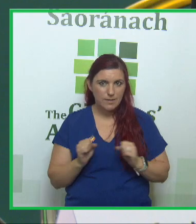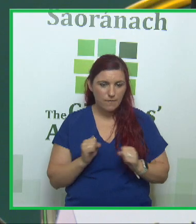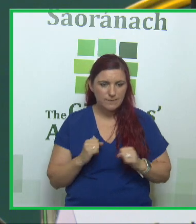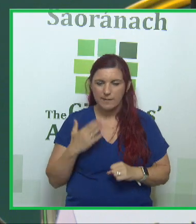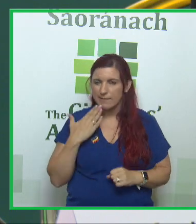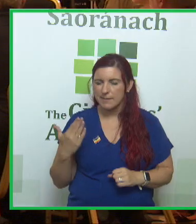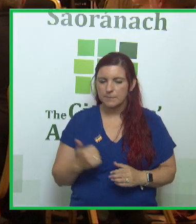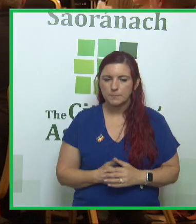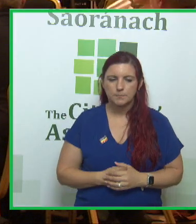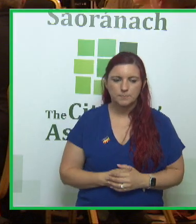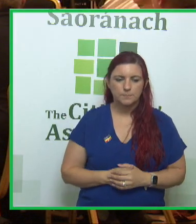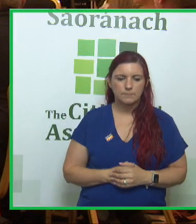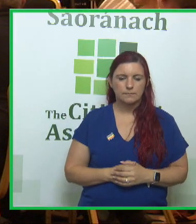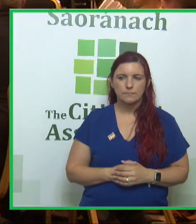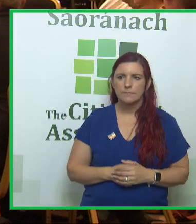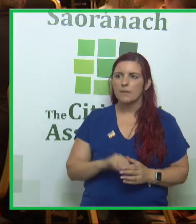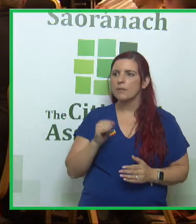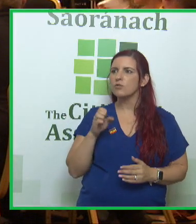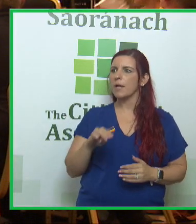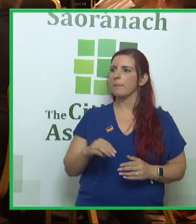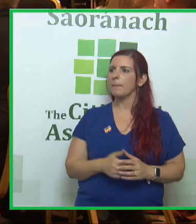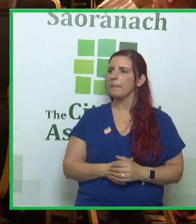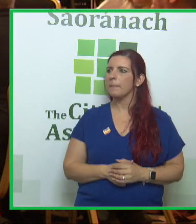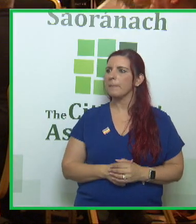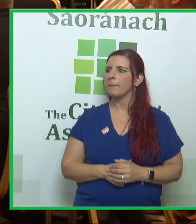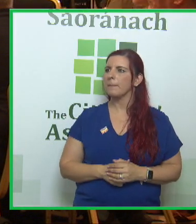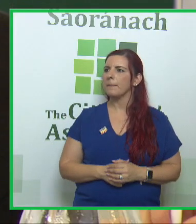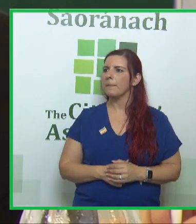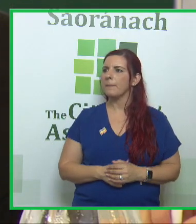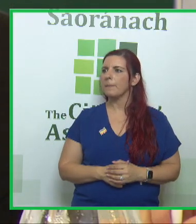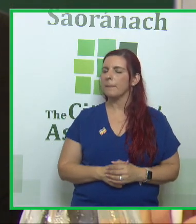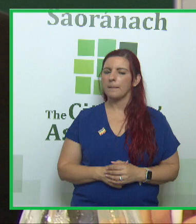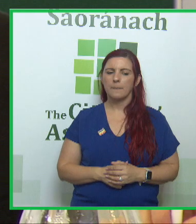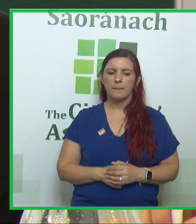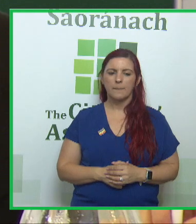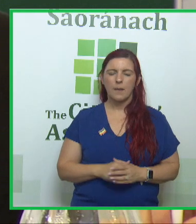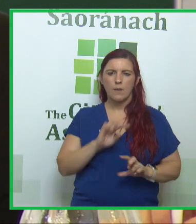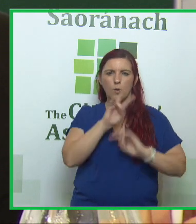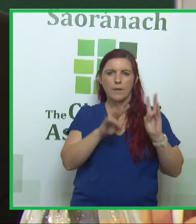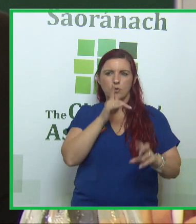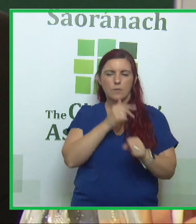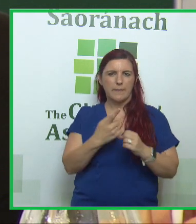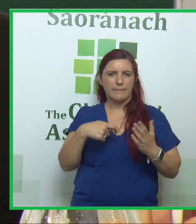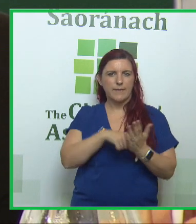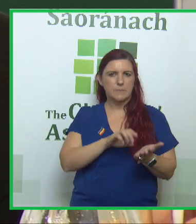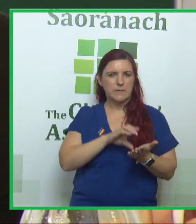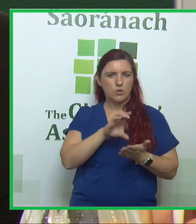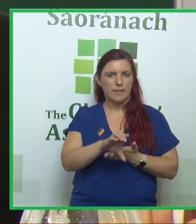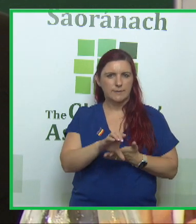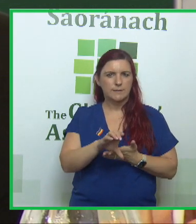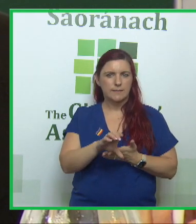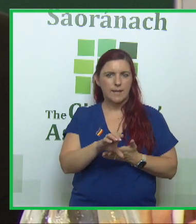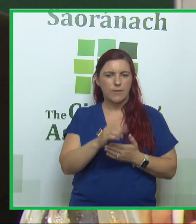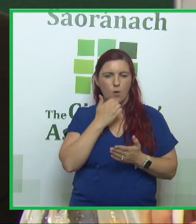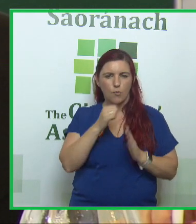for that, Catherine. That's good to hear too. So Jim Walsh, I kind of put you on the spot, but the question was around the investment in this area and the number of statutory